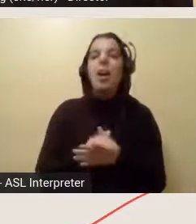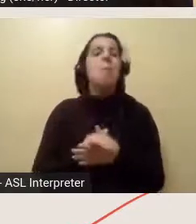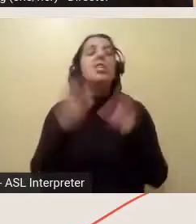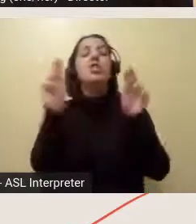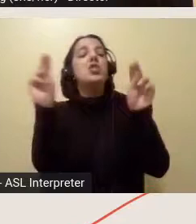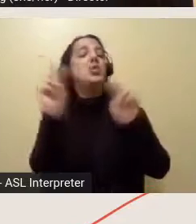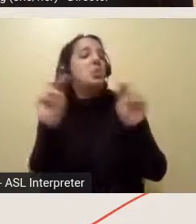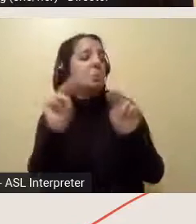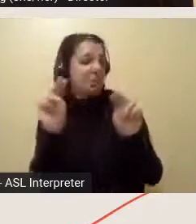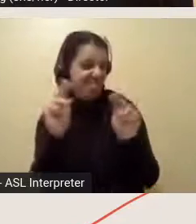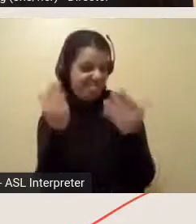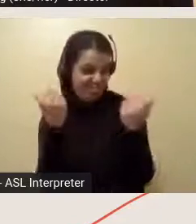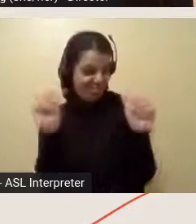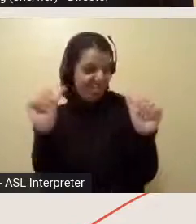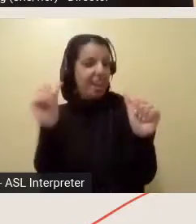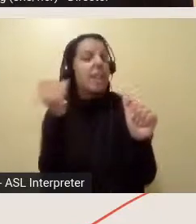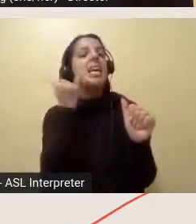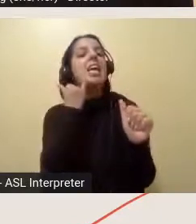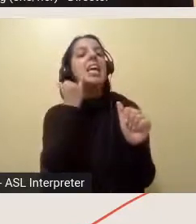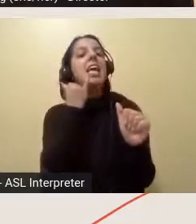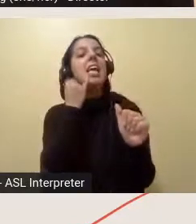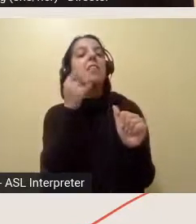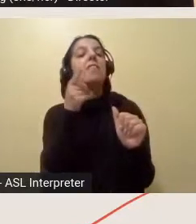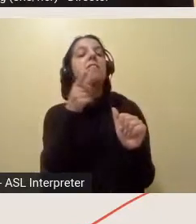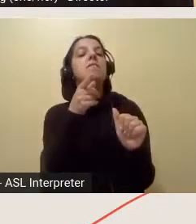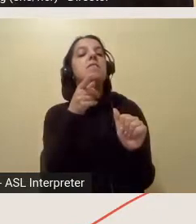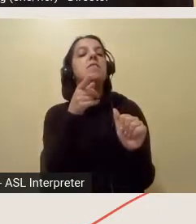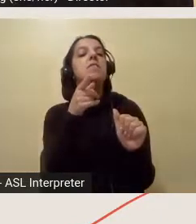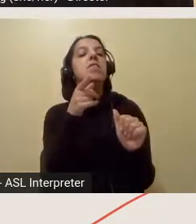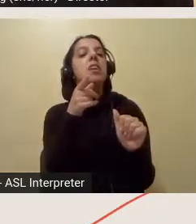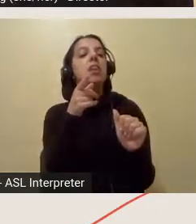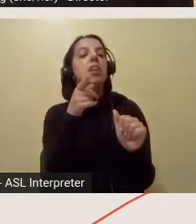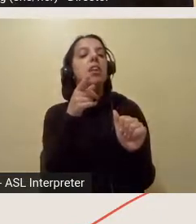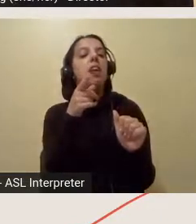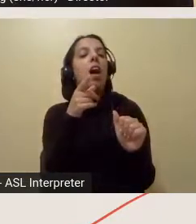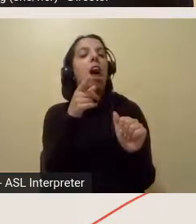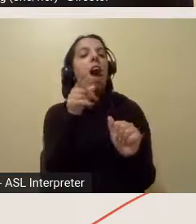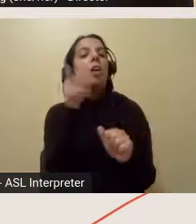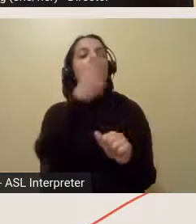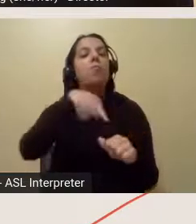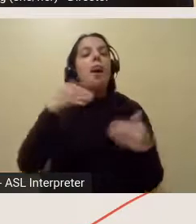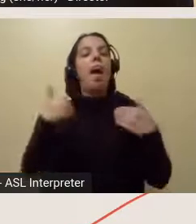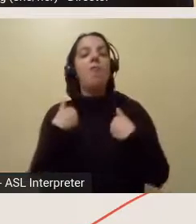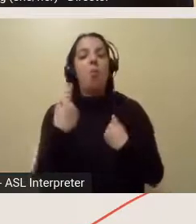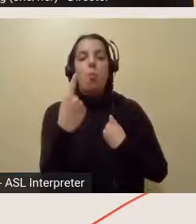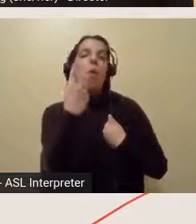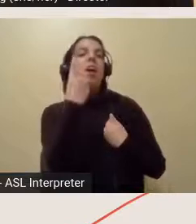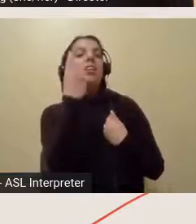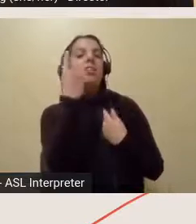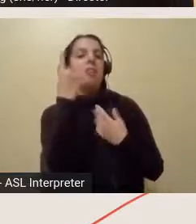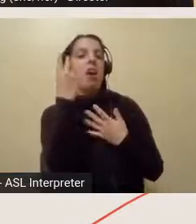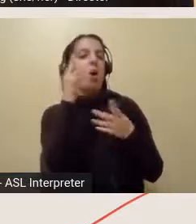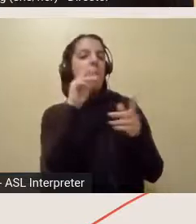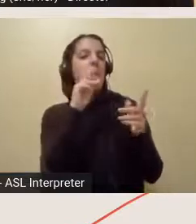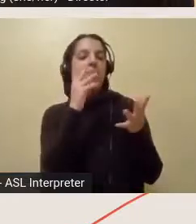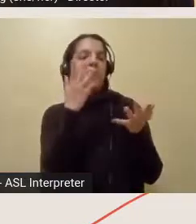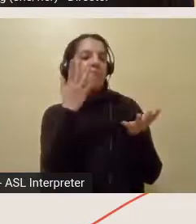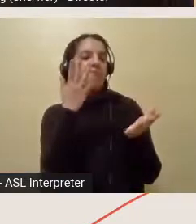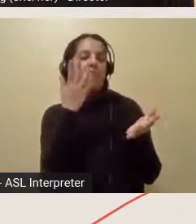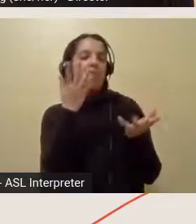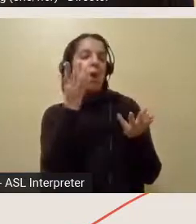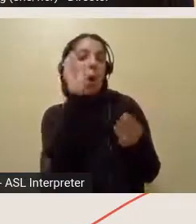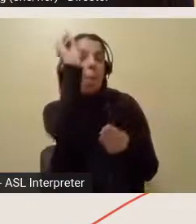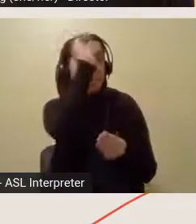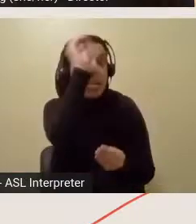you were to take an editorial stance on the subject, what would each of yours be? You've already spoken to this, but I wonder if there's more that you want to